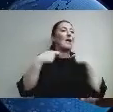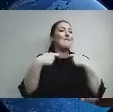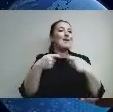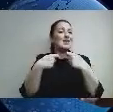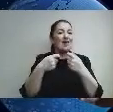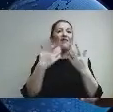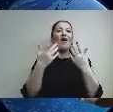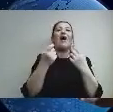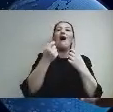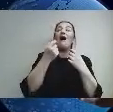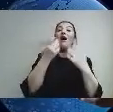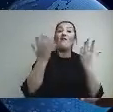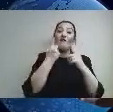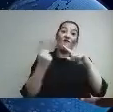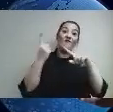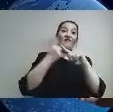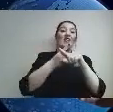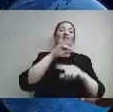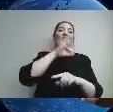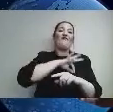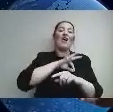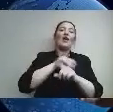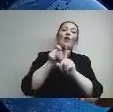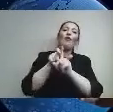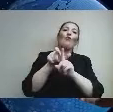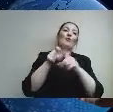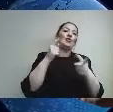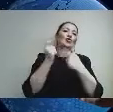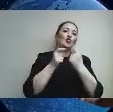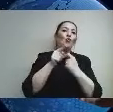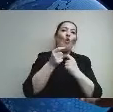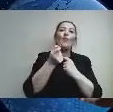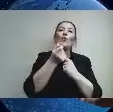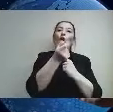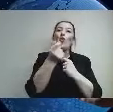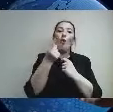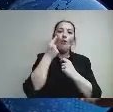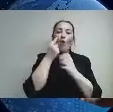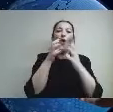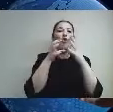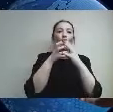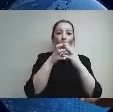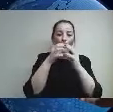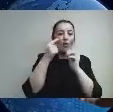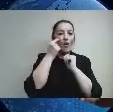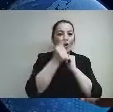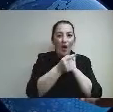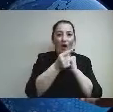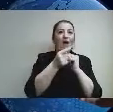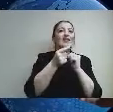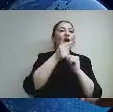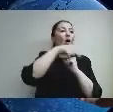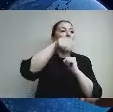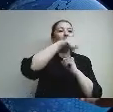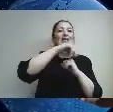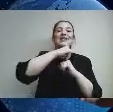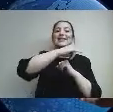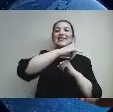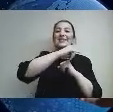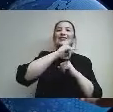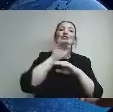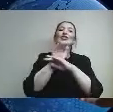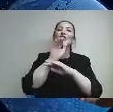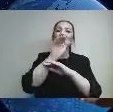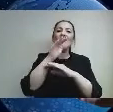Here we ensured that disadvantaged women were involved in the production of these seeds